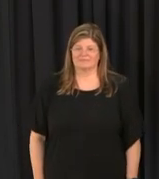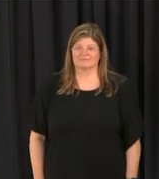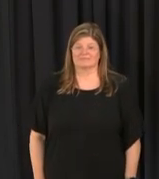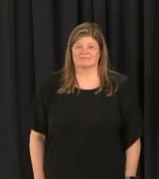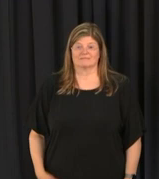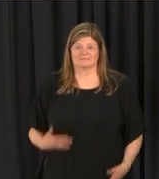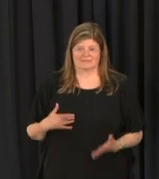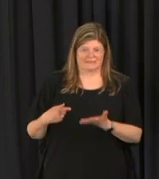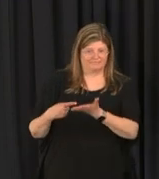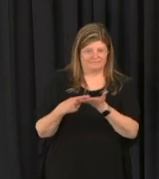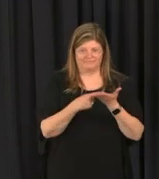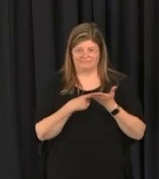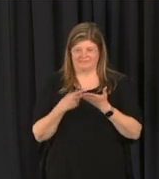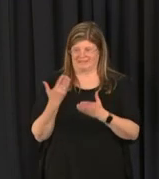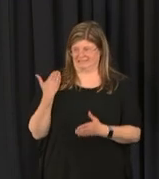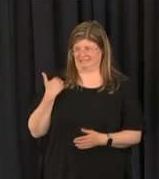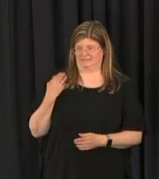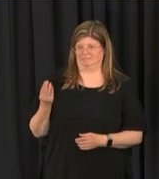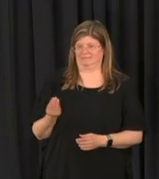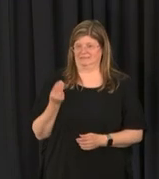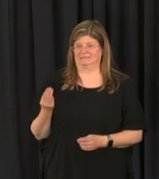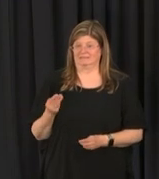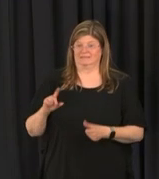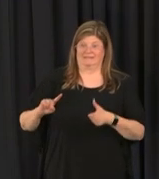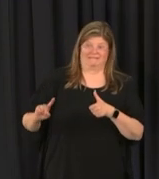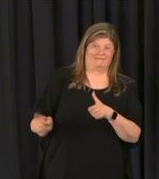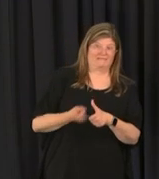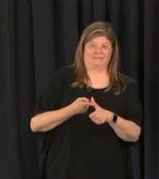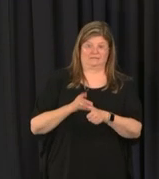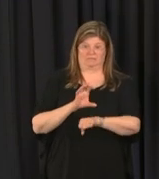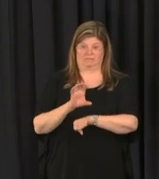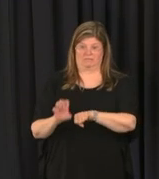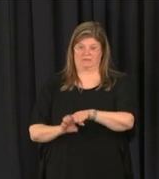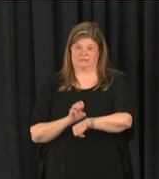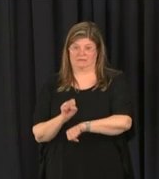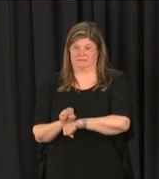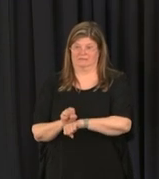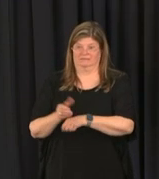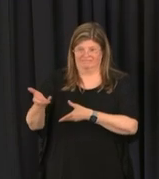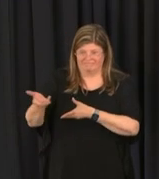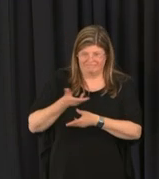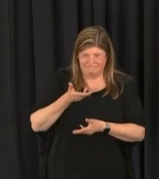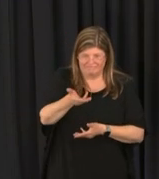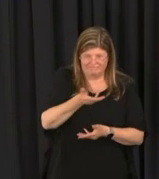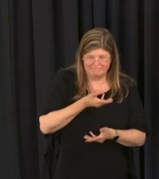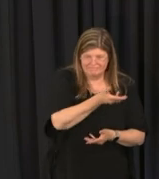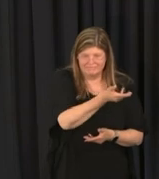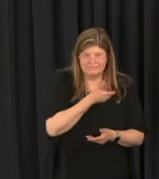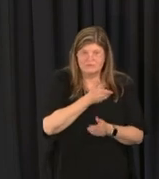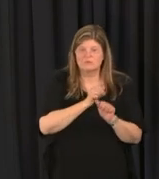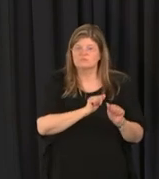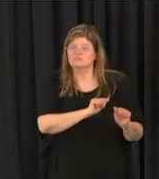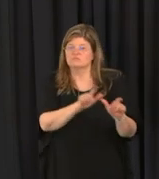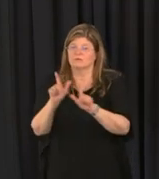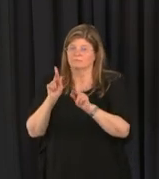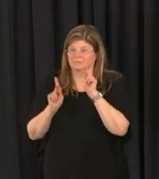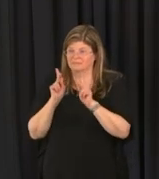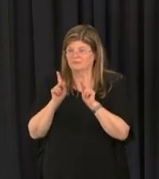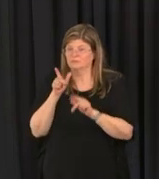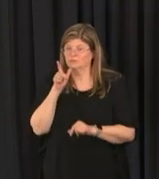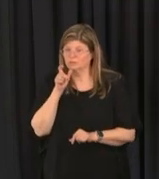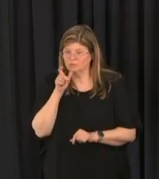As we talked about on Monday, the first appointment invitations will go out to people